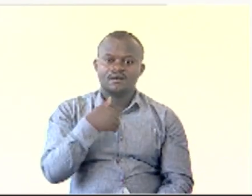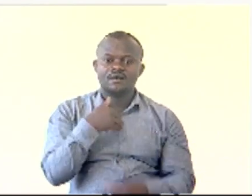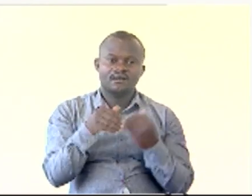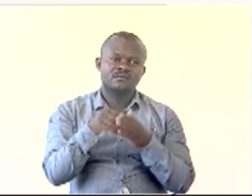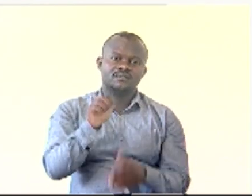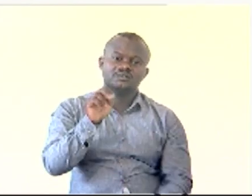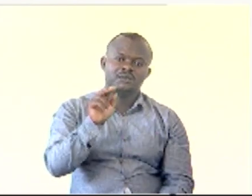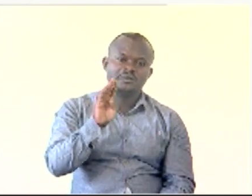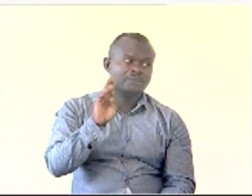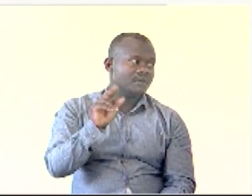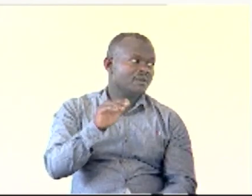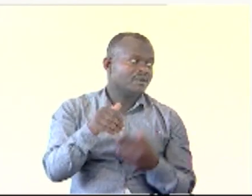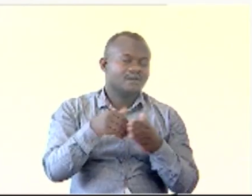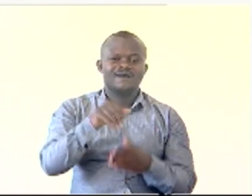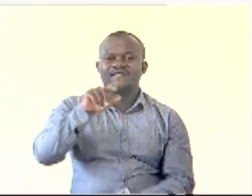tibia, we have